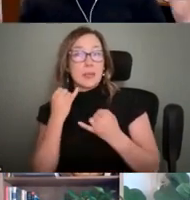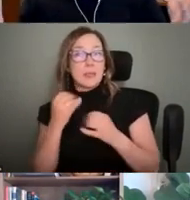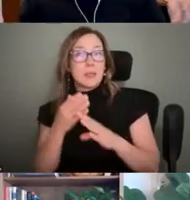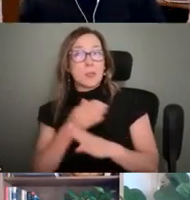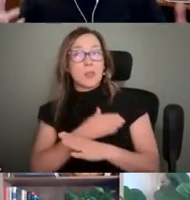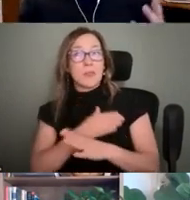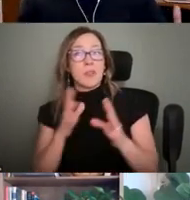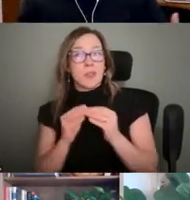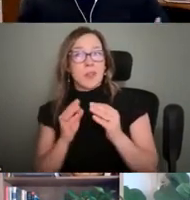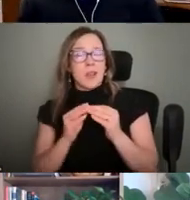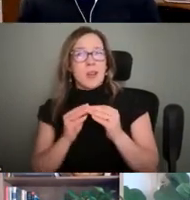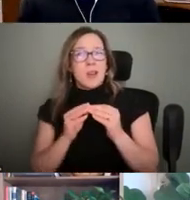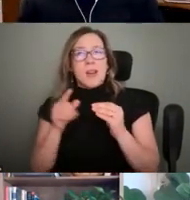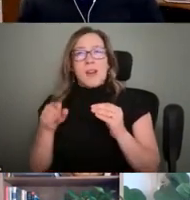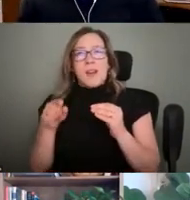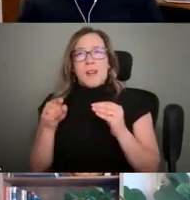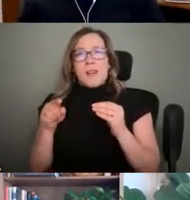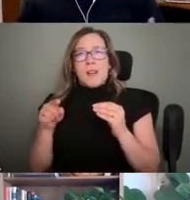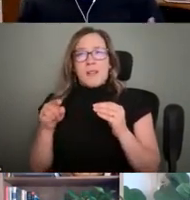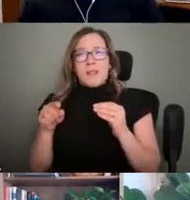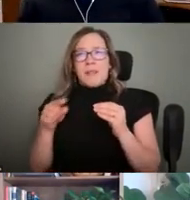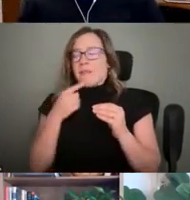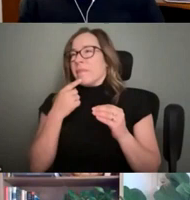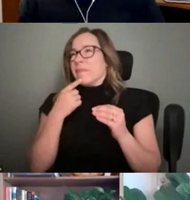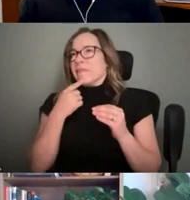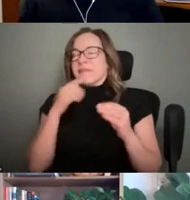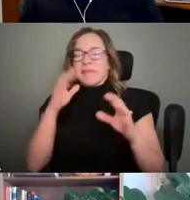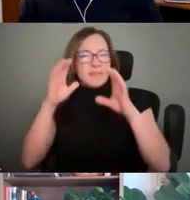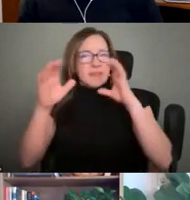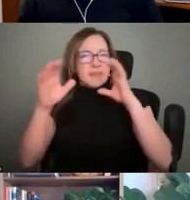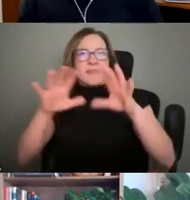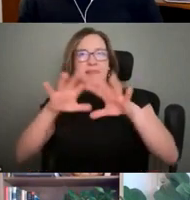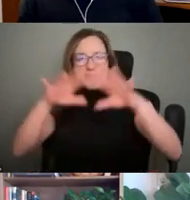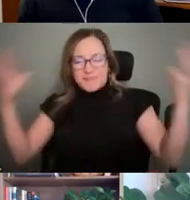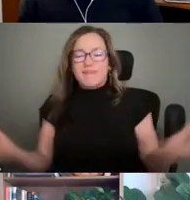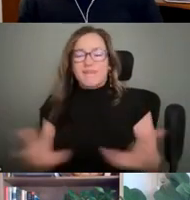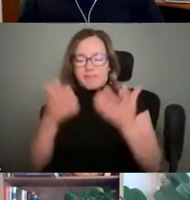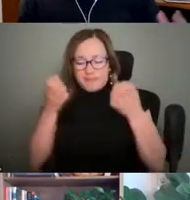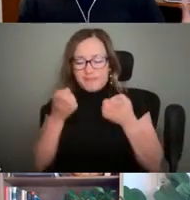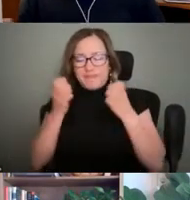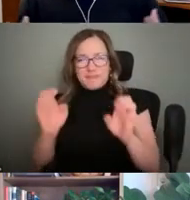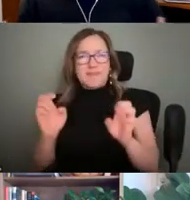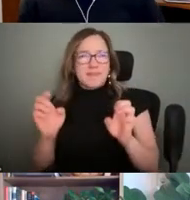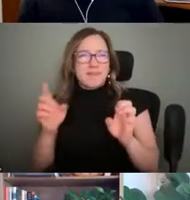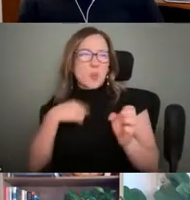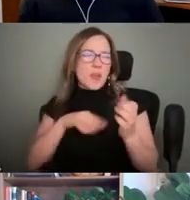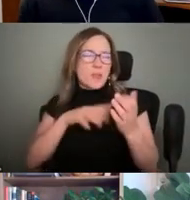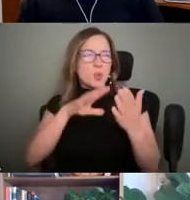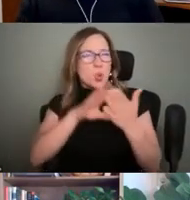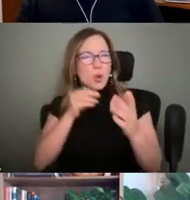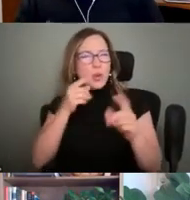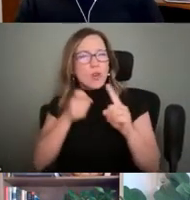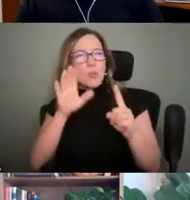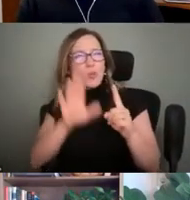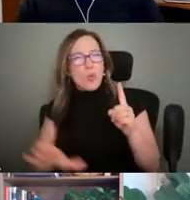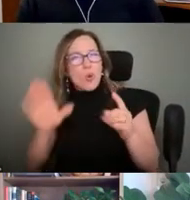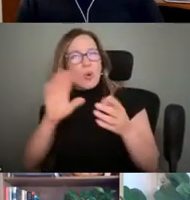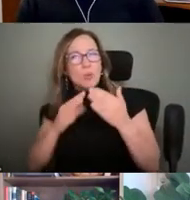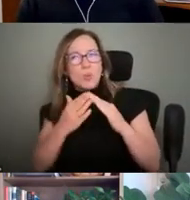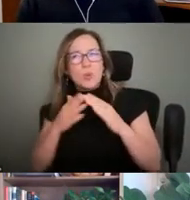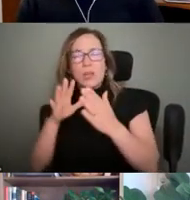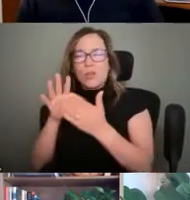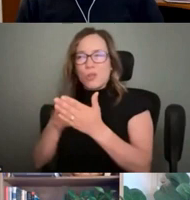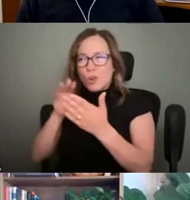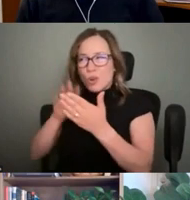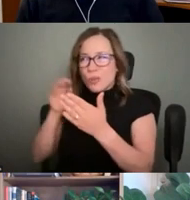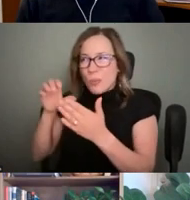think we always say communications is a group effort. And again, learning from your community, learning from others that are